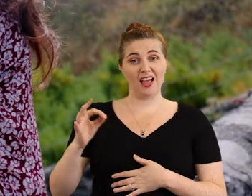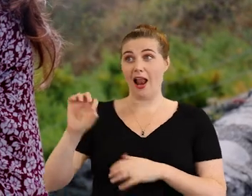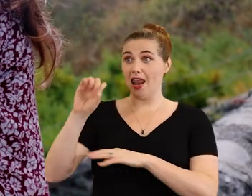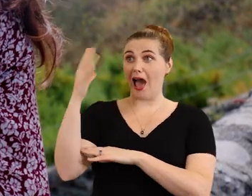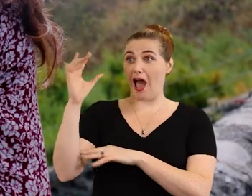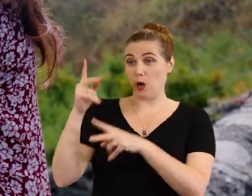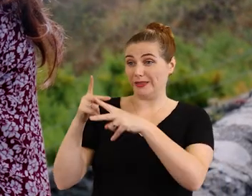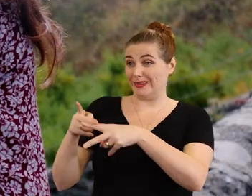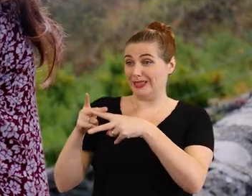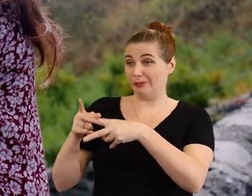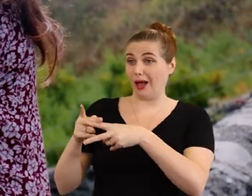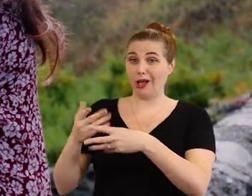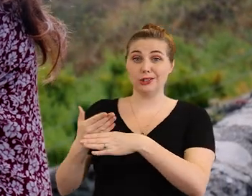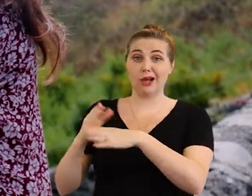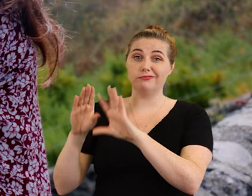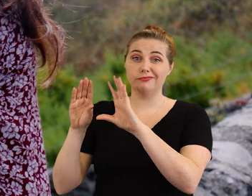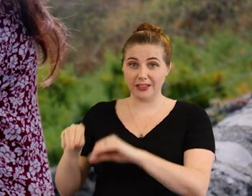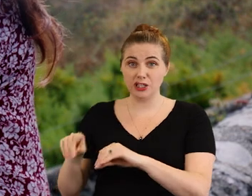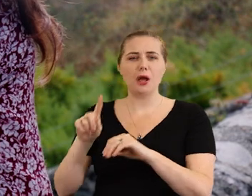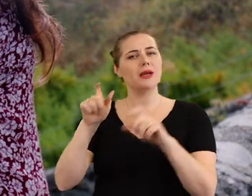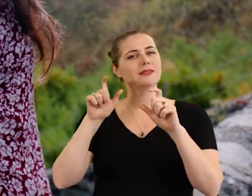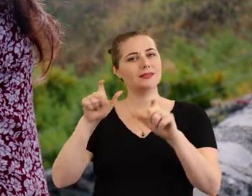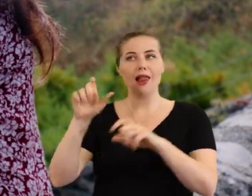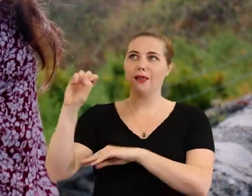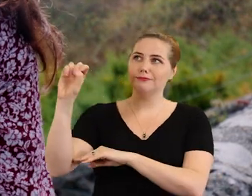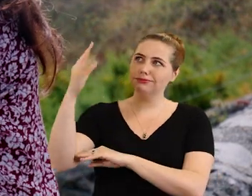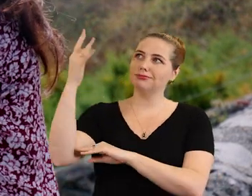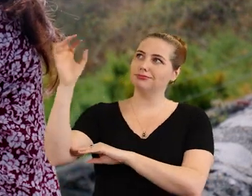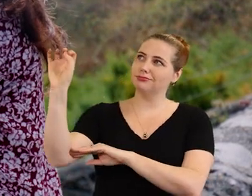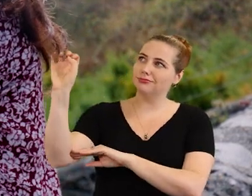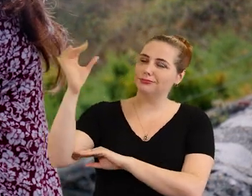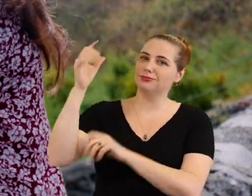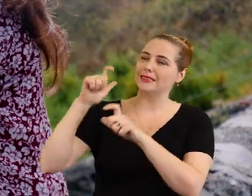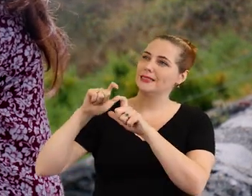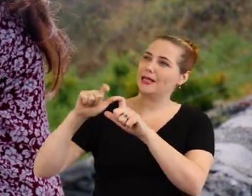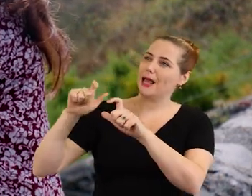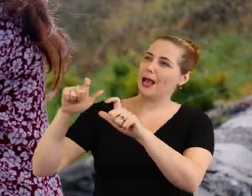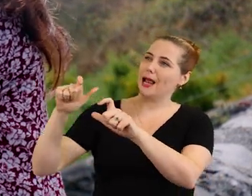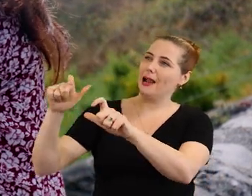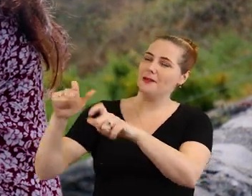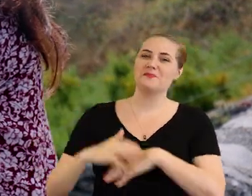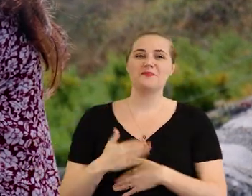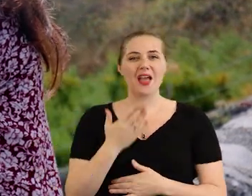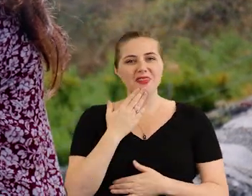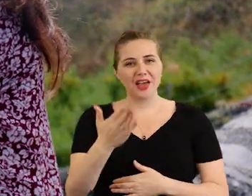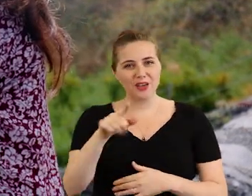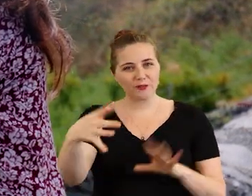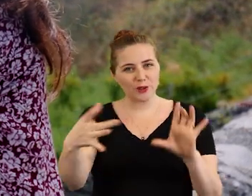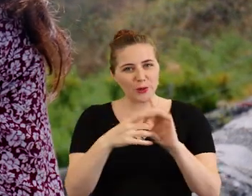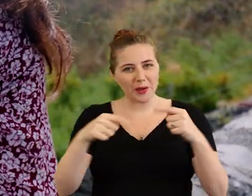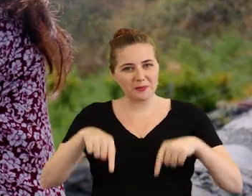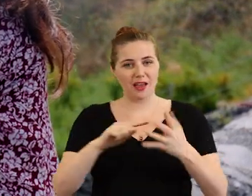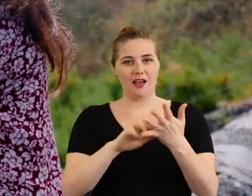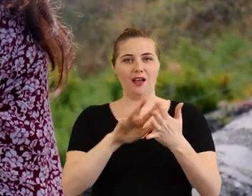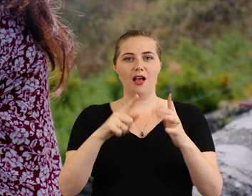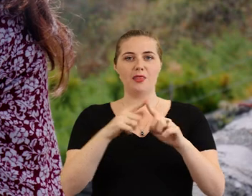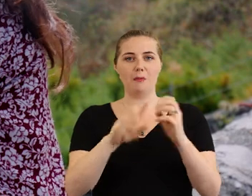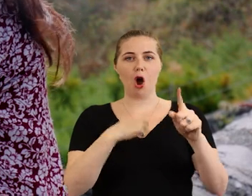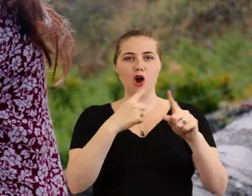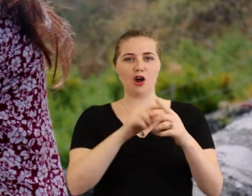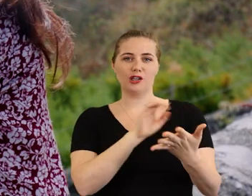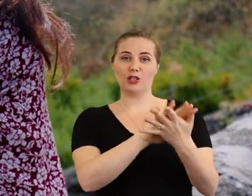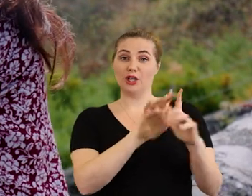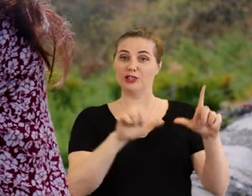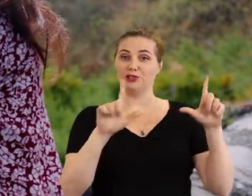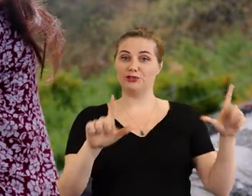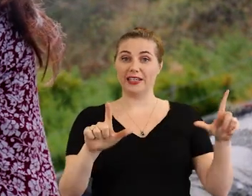What a lovely clip. No keepers at home anymore, but still the lighthouse shines brightly. And